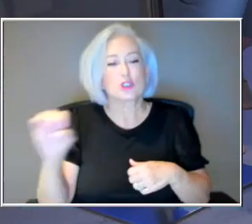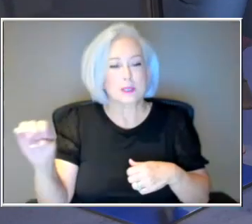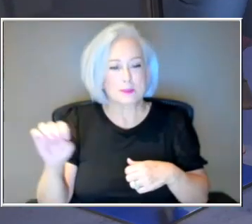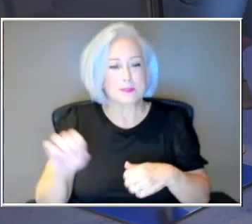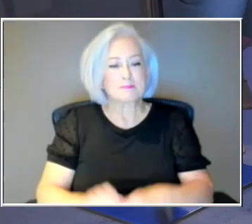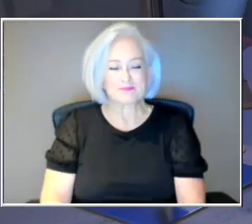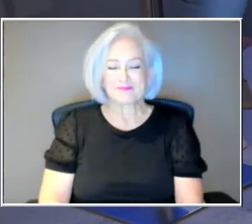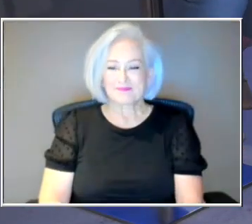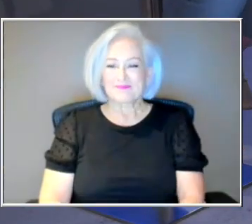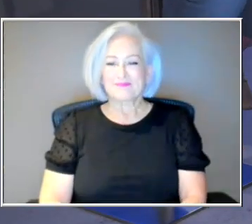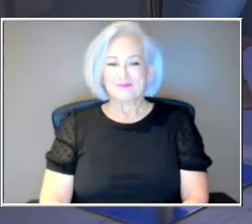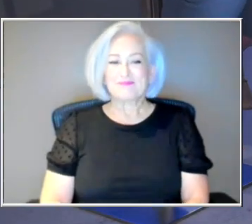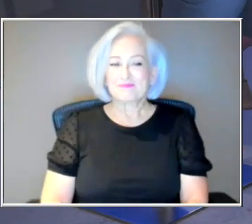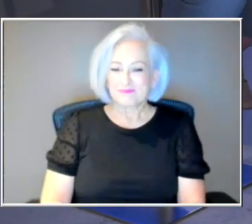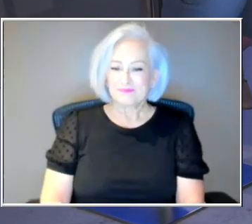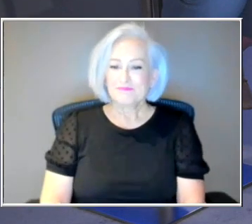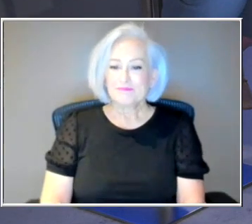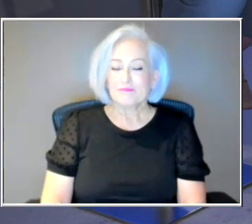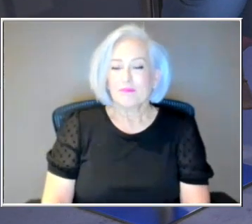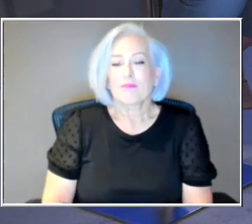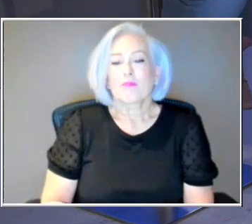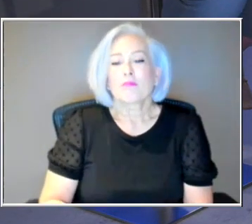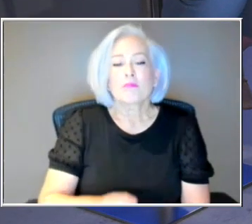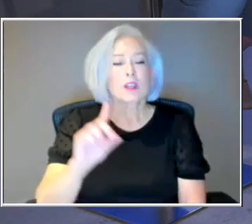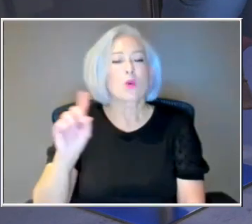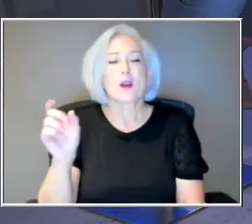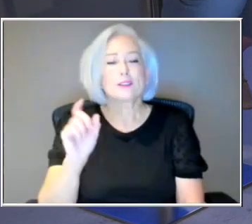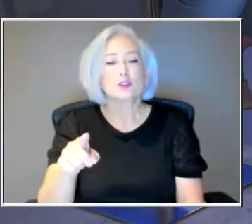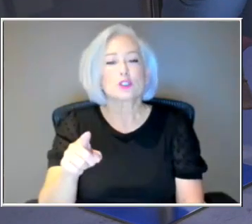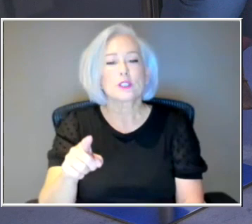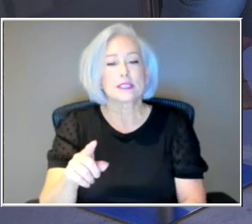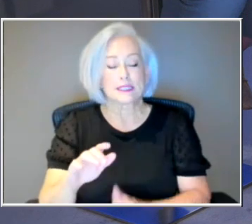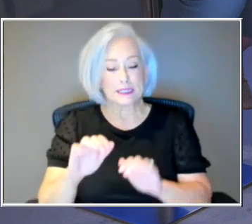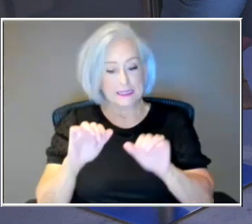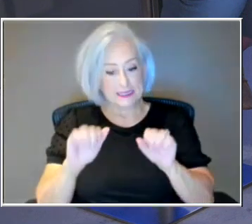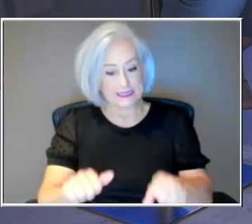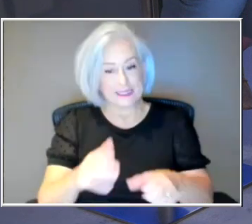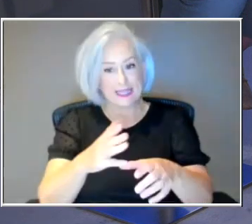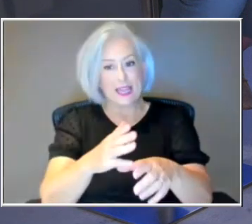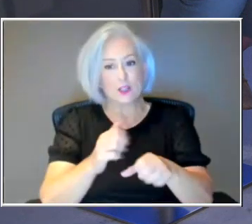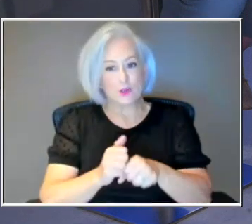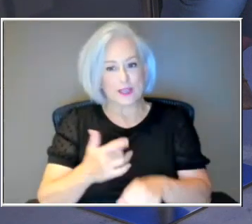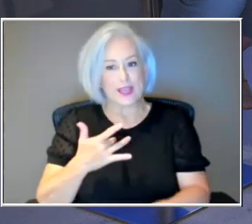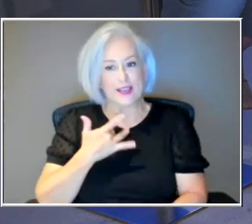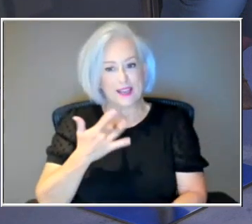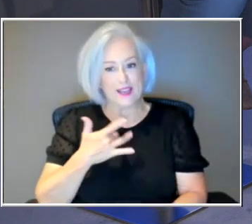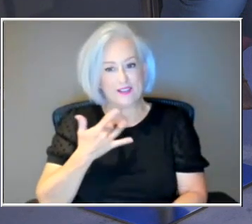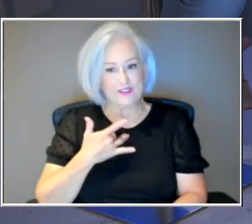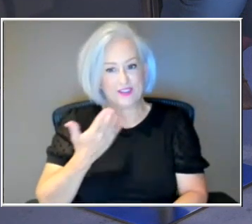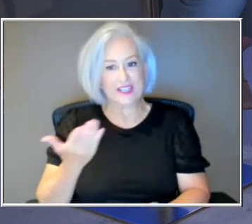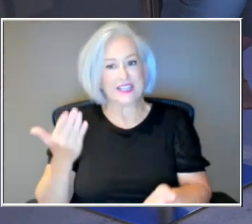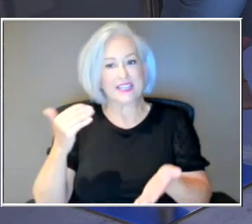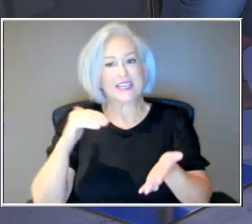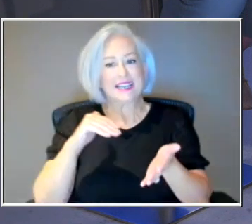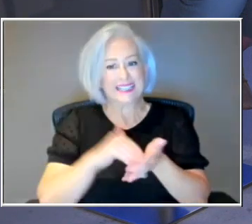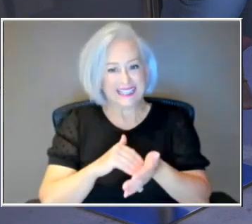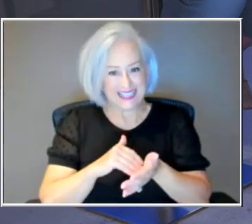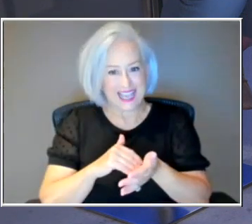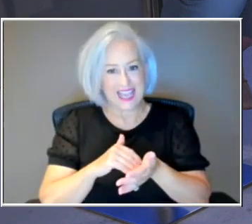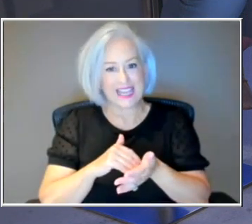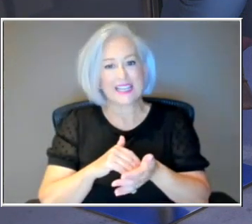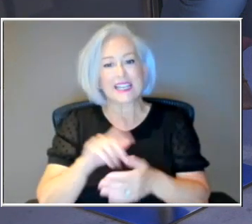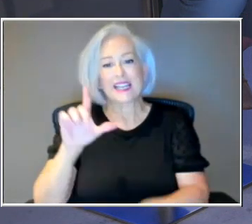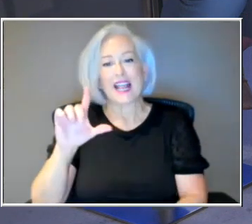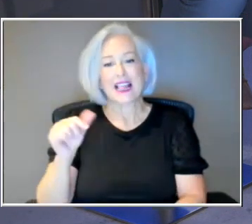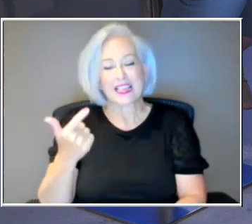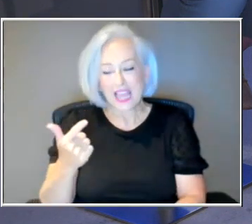Yes. Sharon has a question. Is there a way to get feeling back in the leg, foot, or arm? She dislikes the dead feeling, I can imagine.